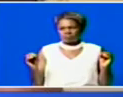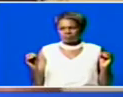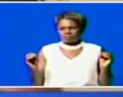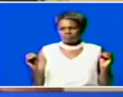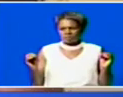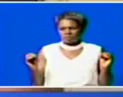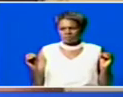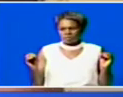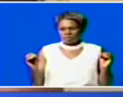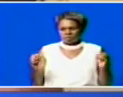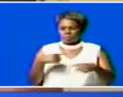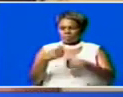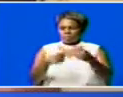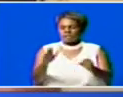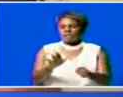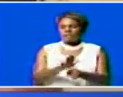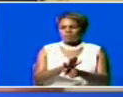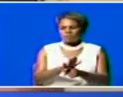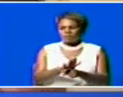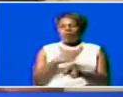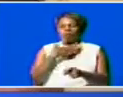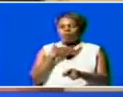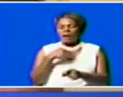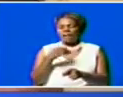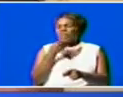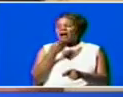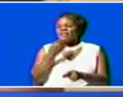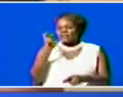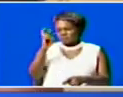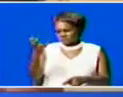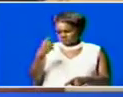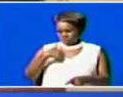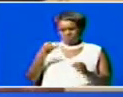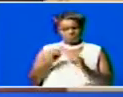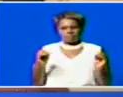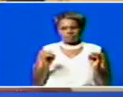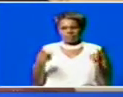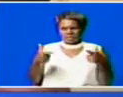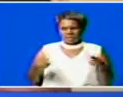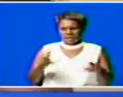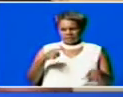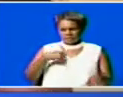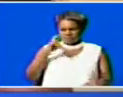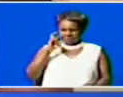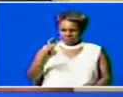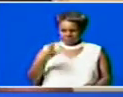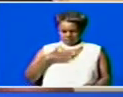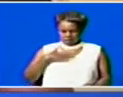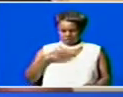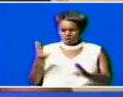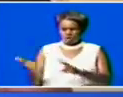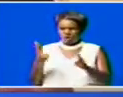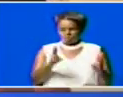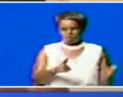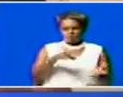And through this whole process, I didn't want him to see me in the stripes. Let him just see me in, you know, my normal